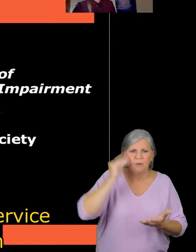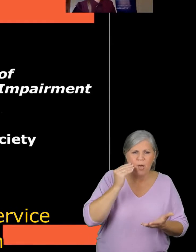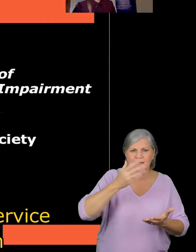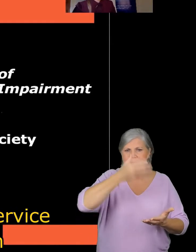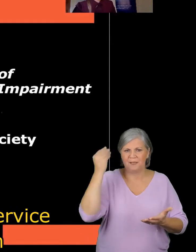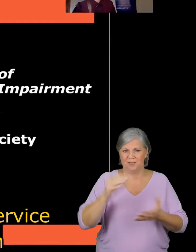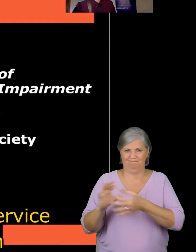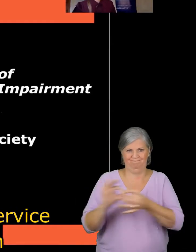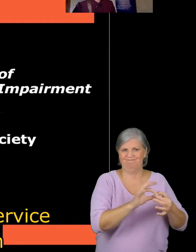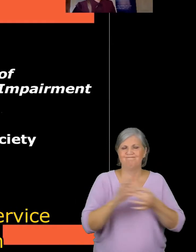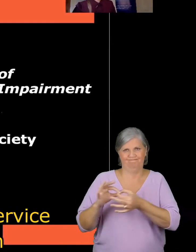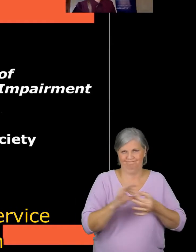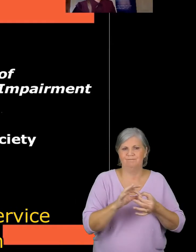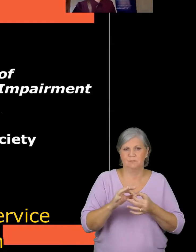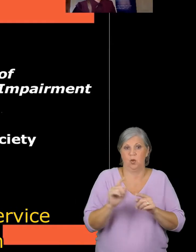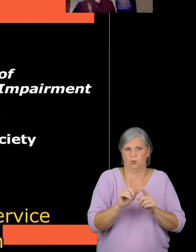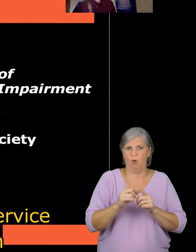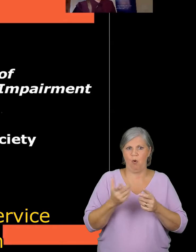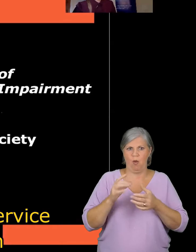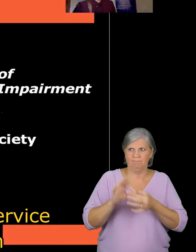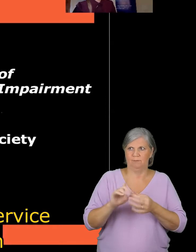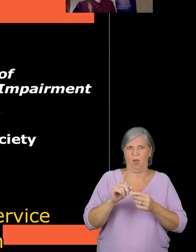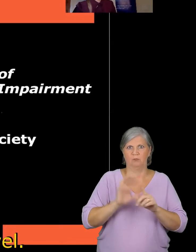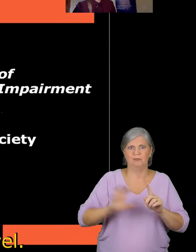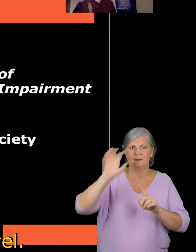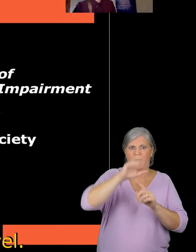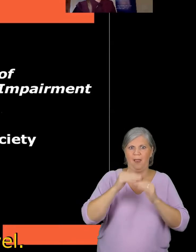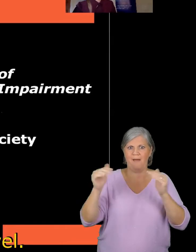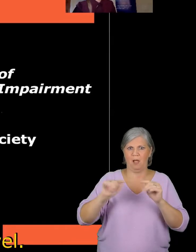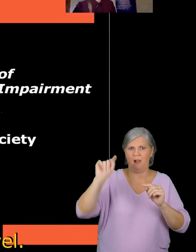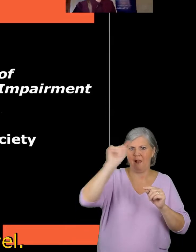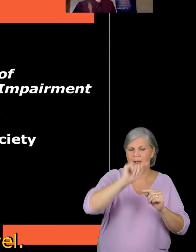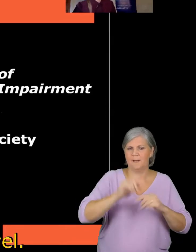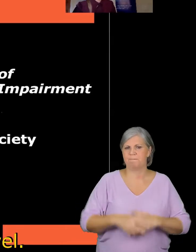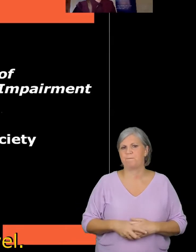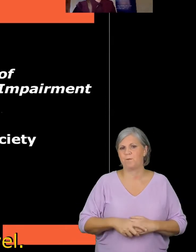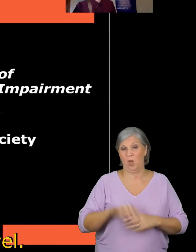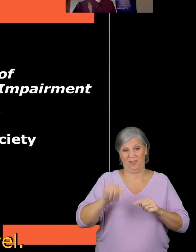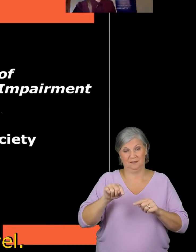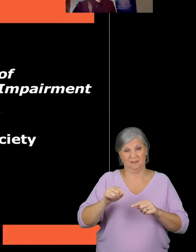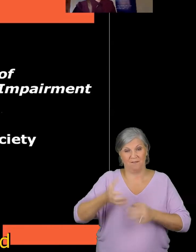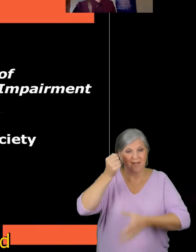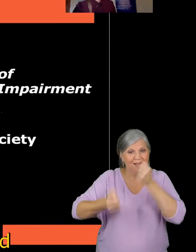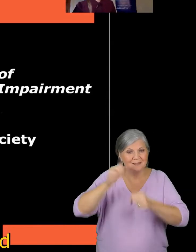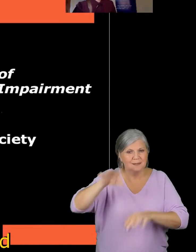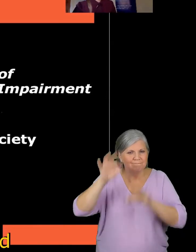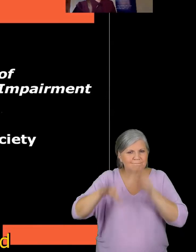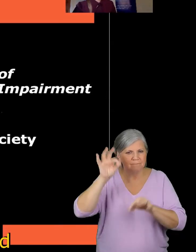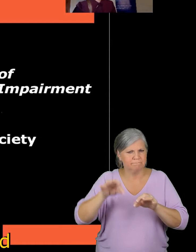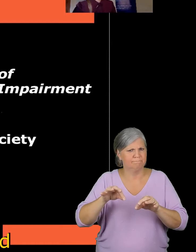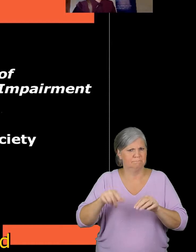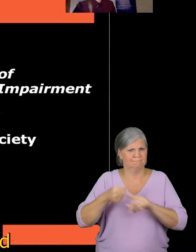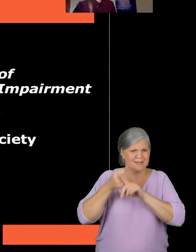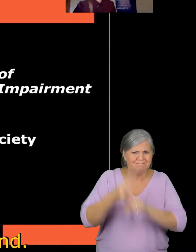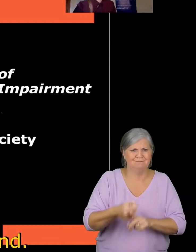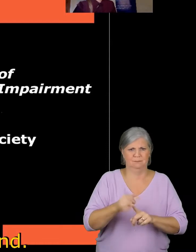be relevant for planning the service provision necessary at both regional and national level. How far could this type of